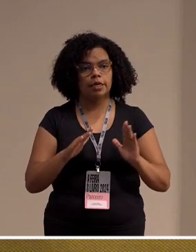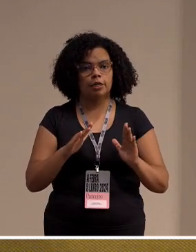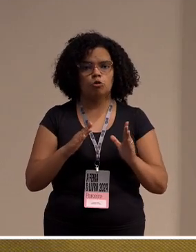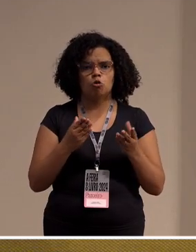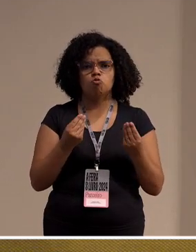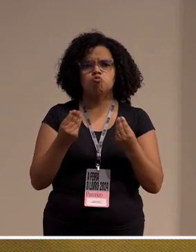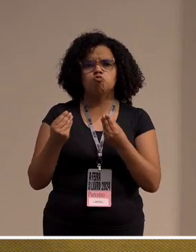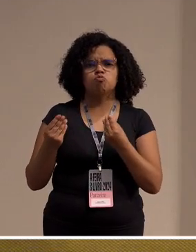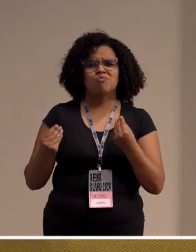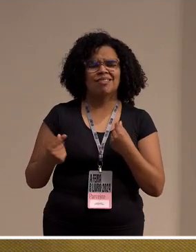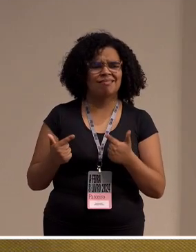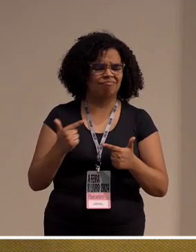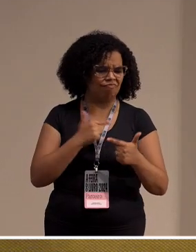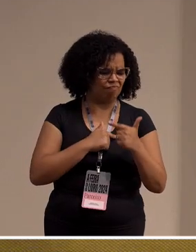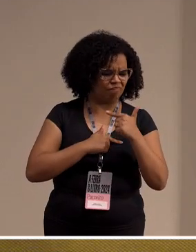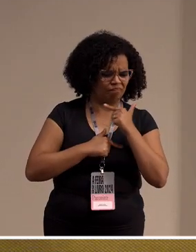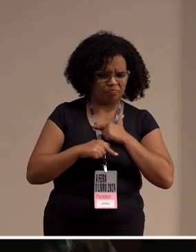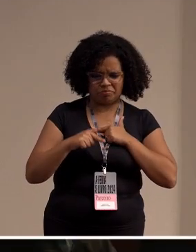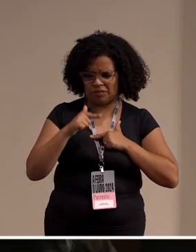to reflect that.